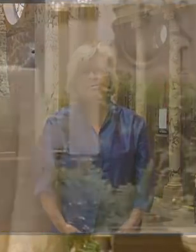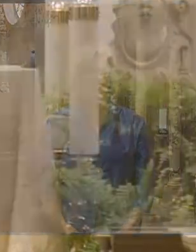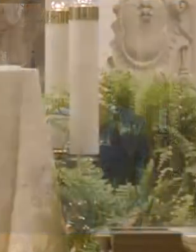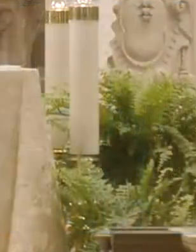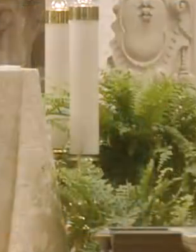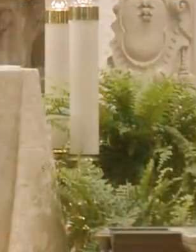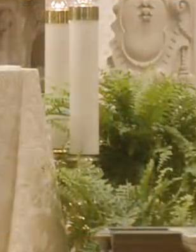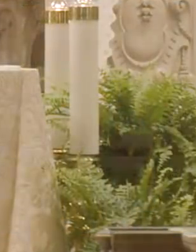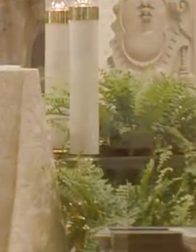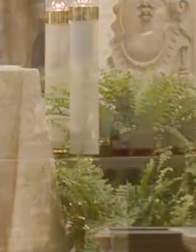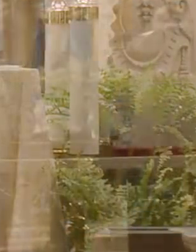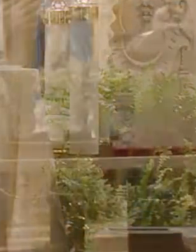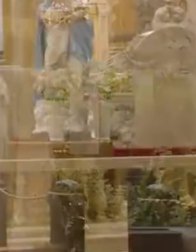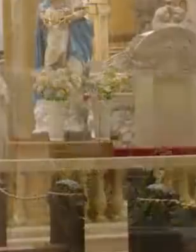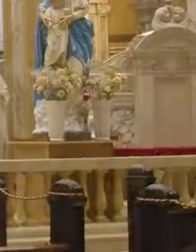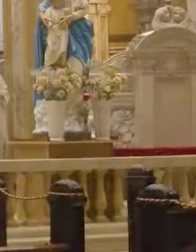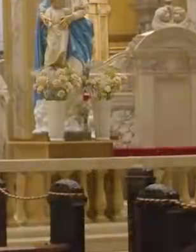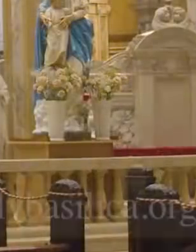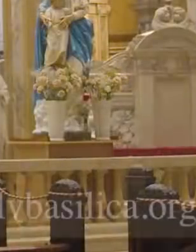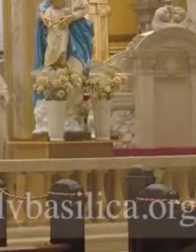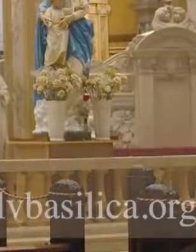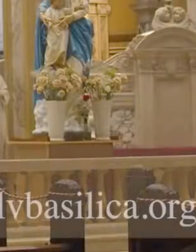Amen.